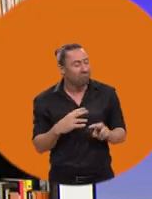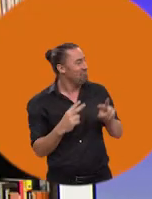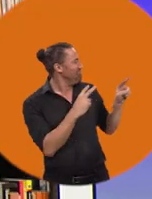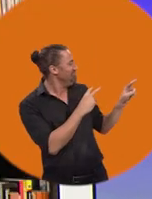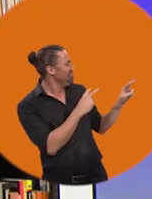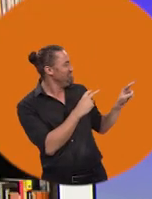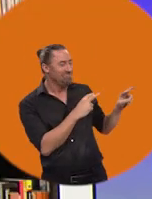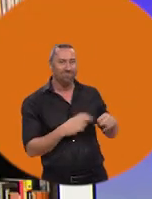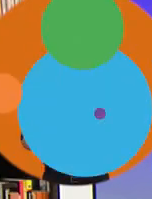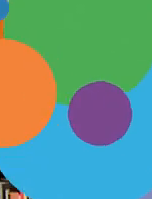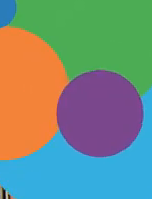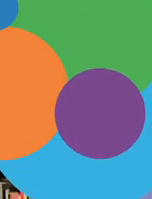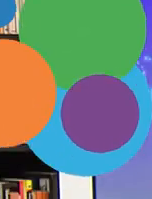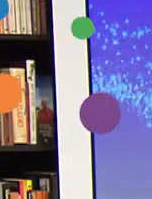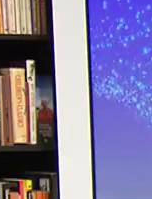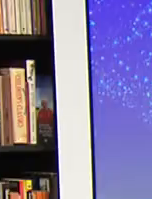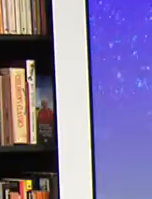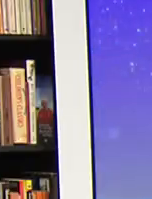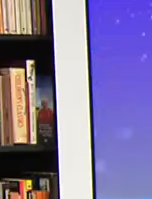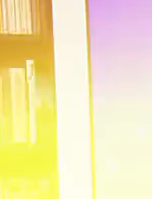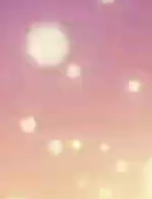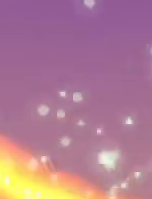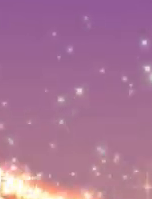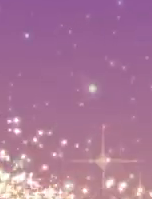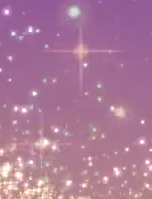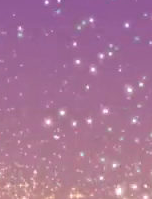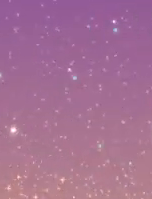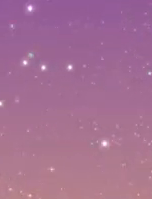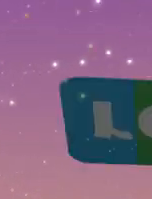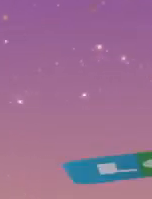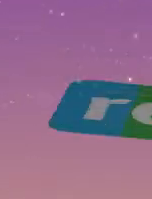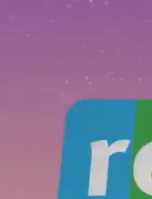then, let's hear one. Oh, I can't wait to hear this story.